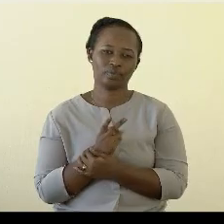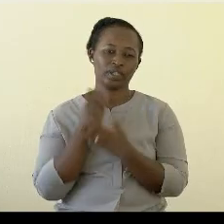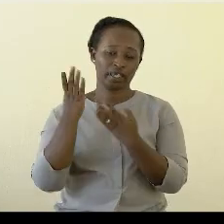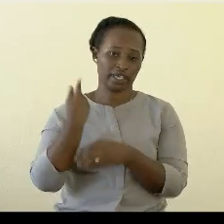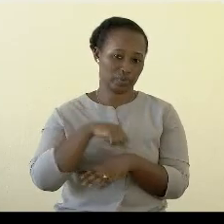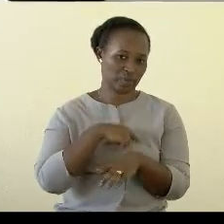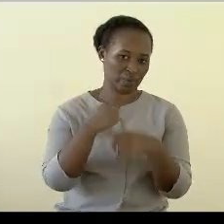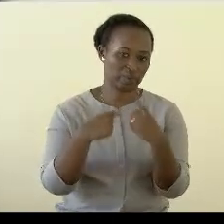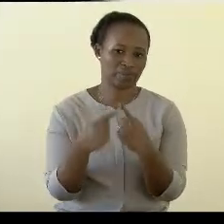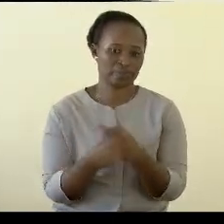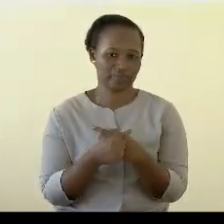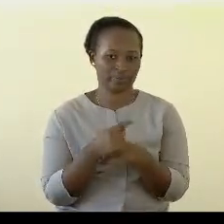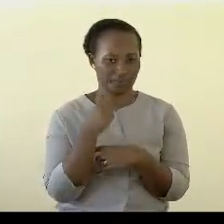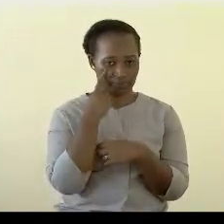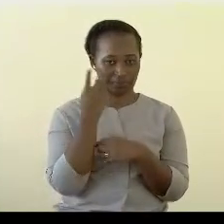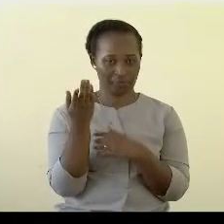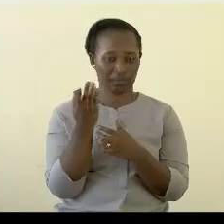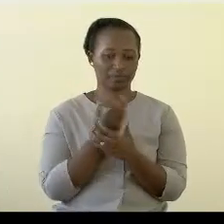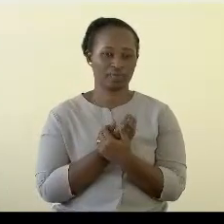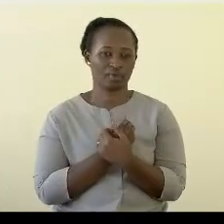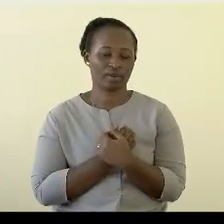go. Let's check it again.